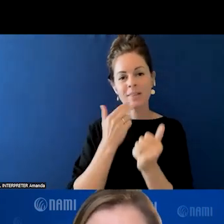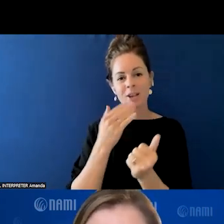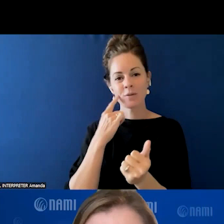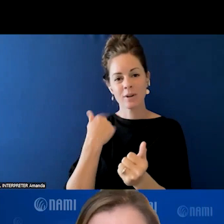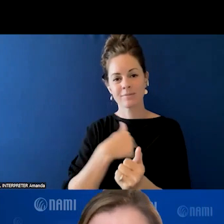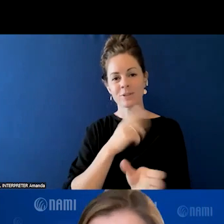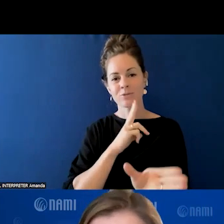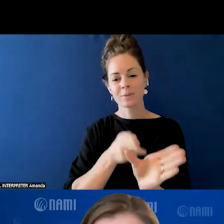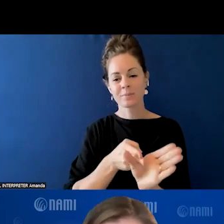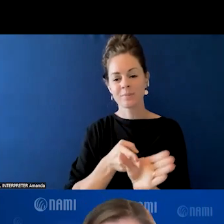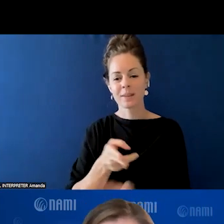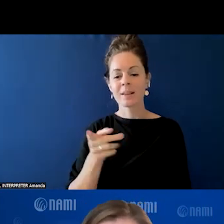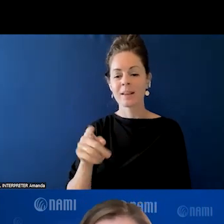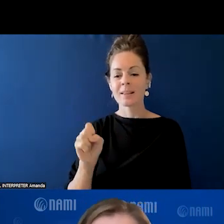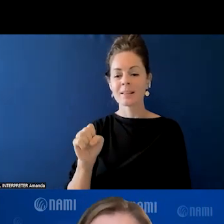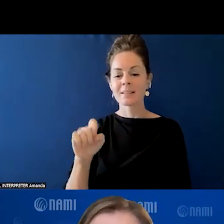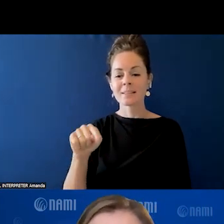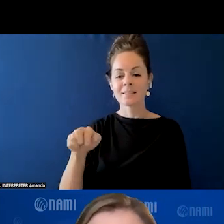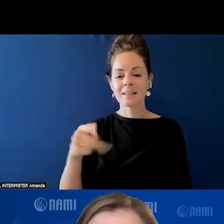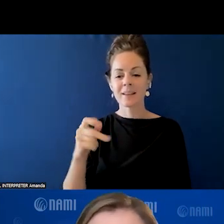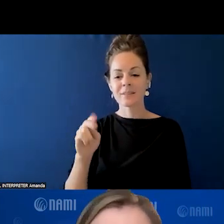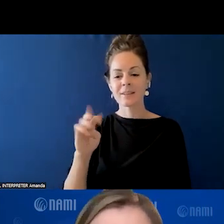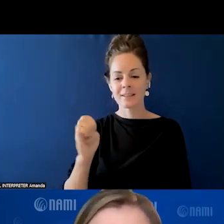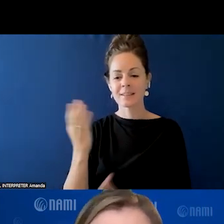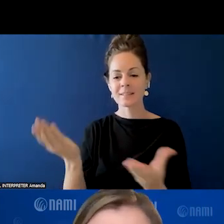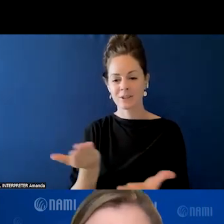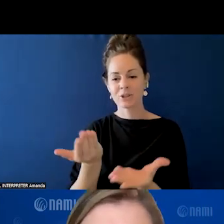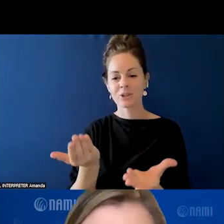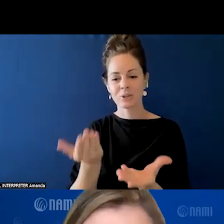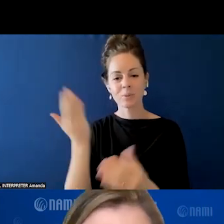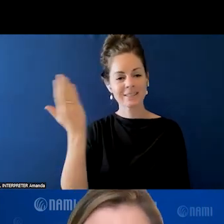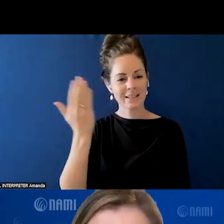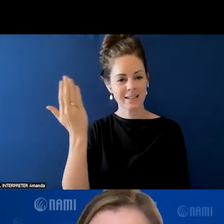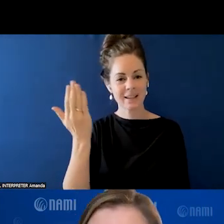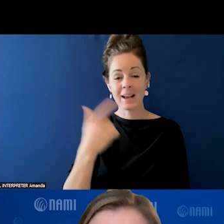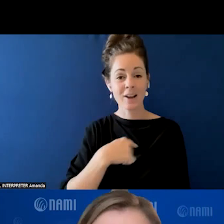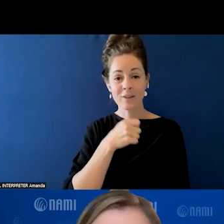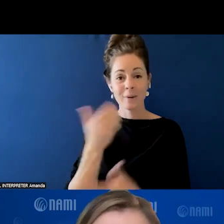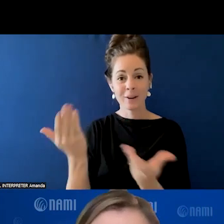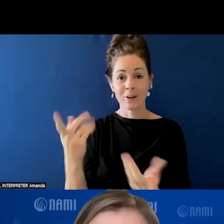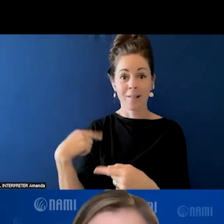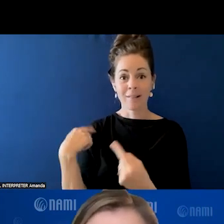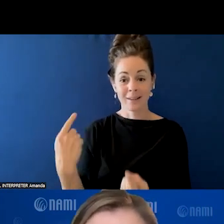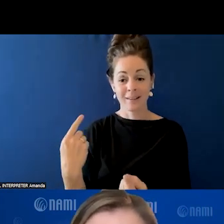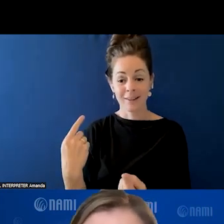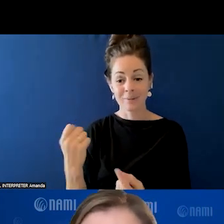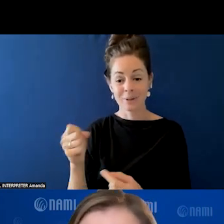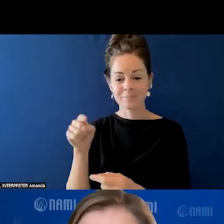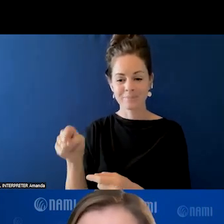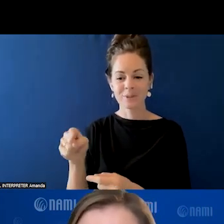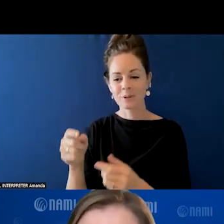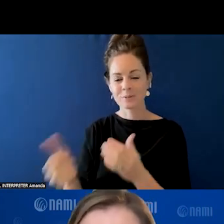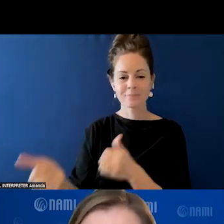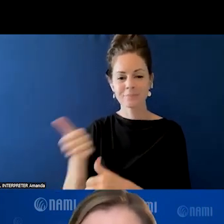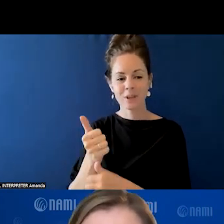I know Stephanie Pasternak is here often in presenting. It's been a bit since I've been on. I'm Hannah Wesolowski, Chief Advocacy Officer at